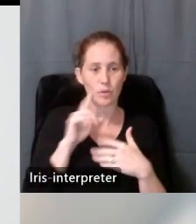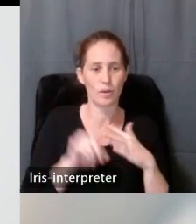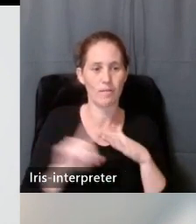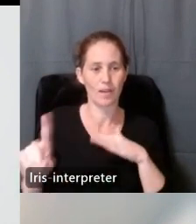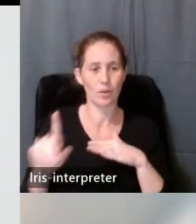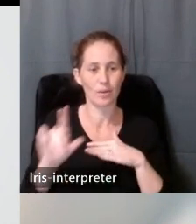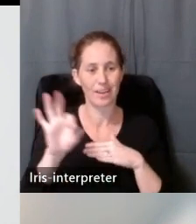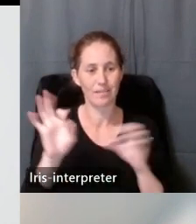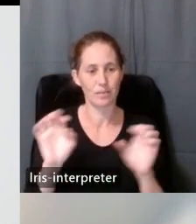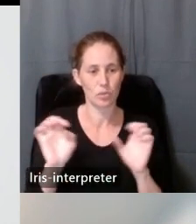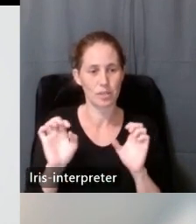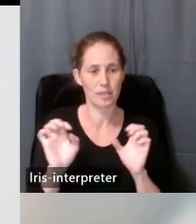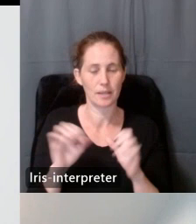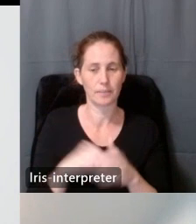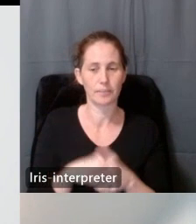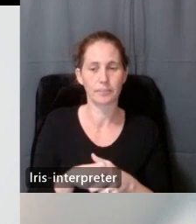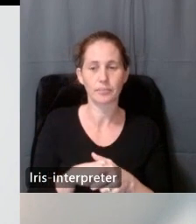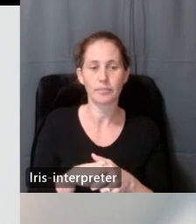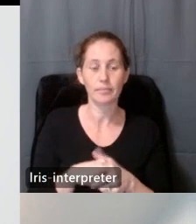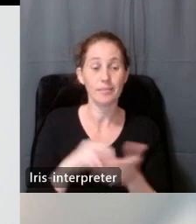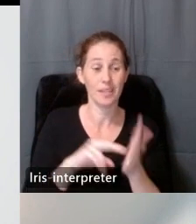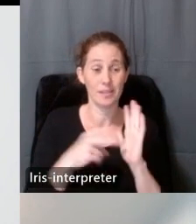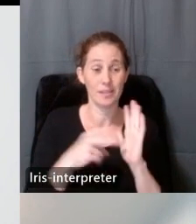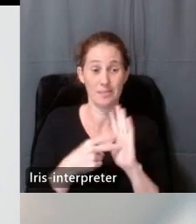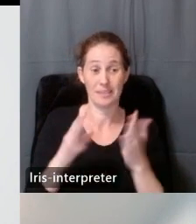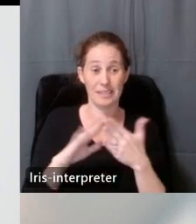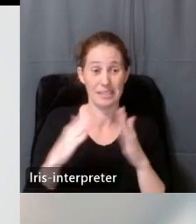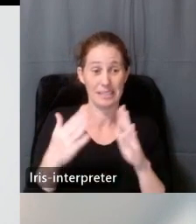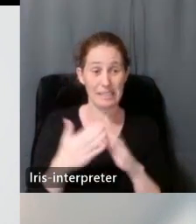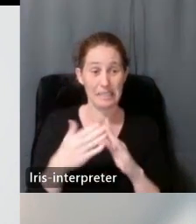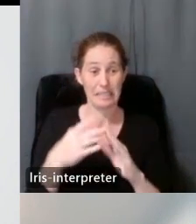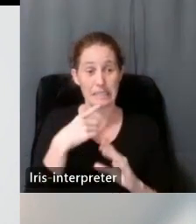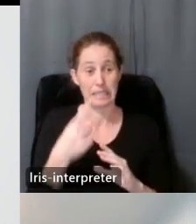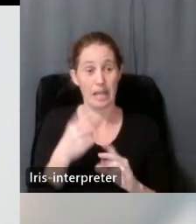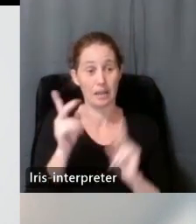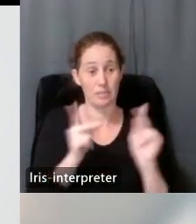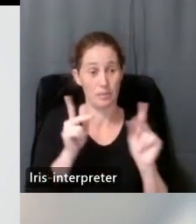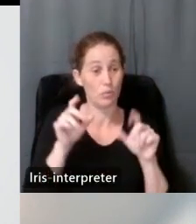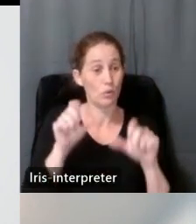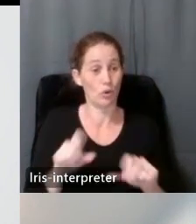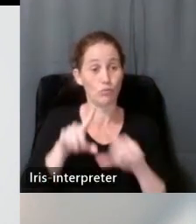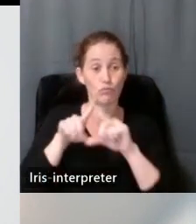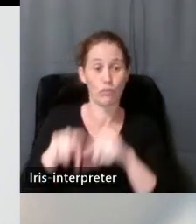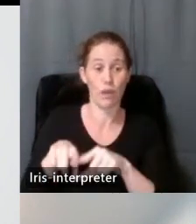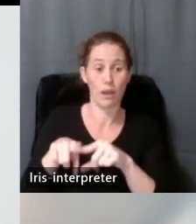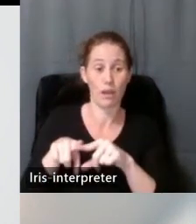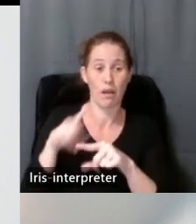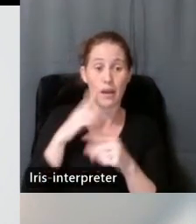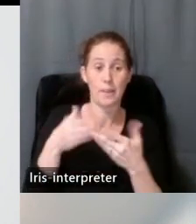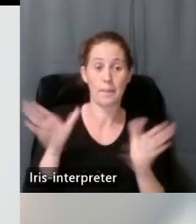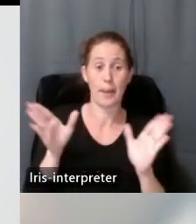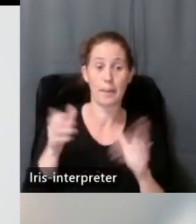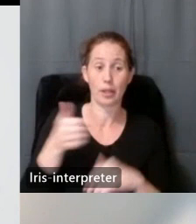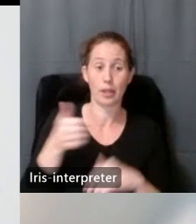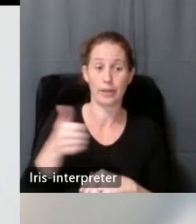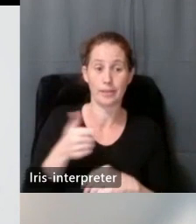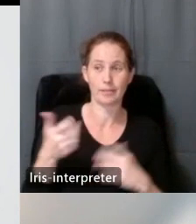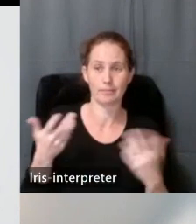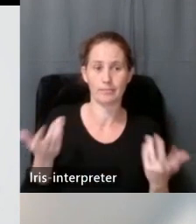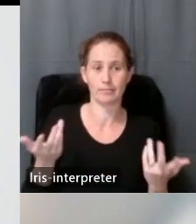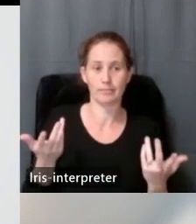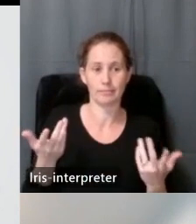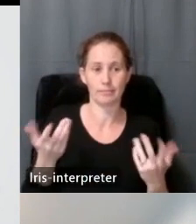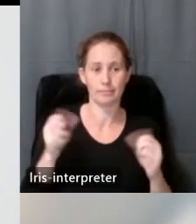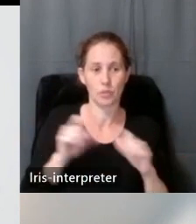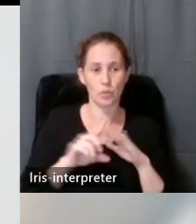evacuate in an emergency. In essence, the city said that people could rely upon public transit